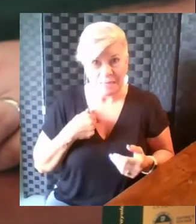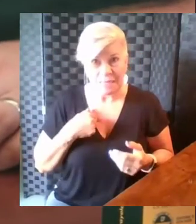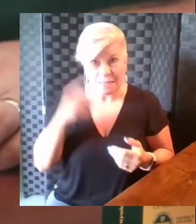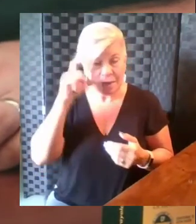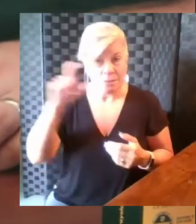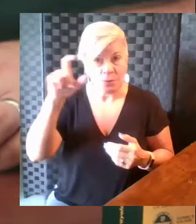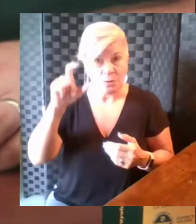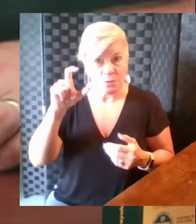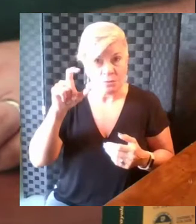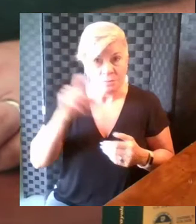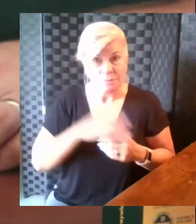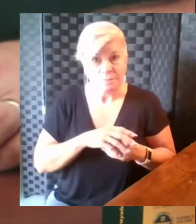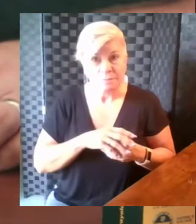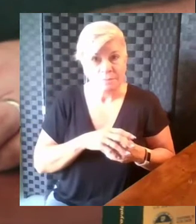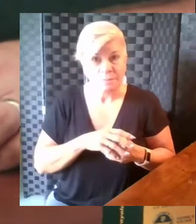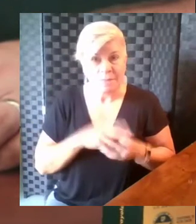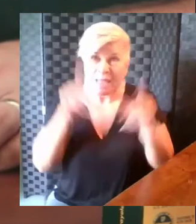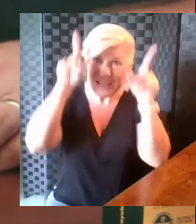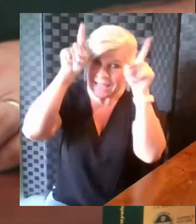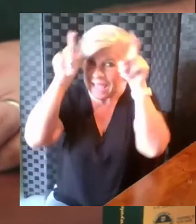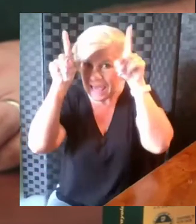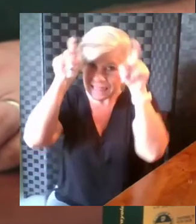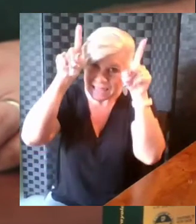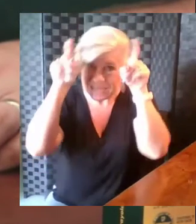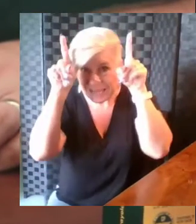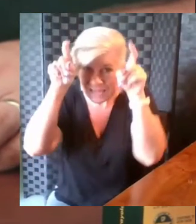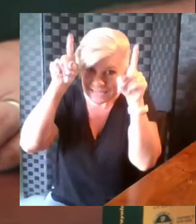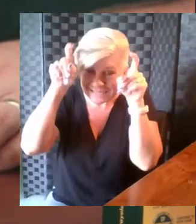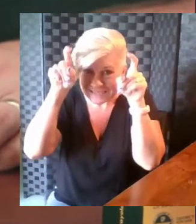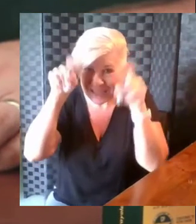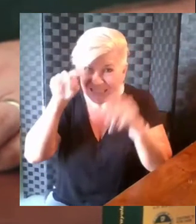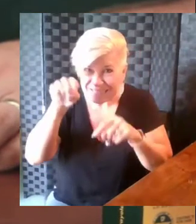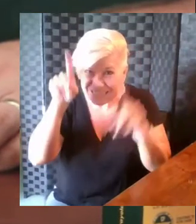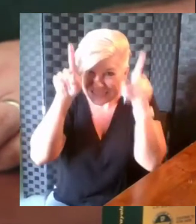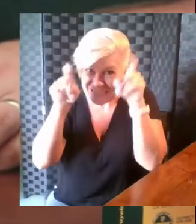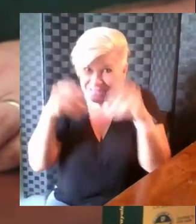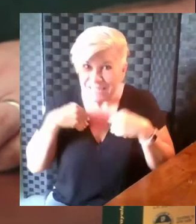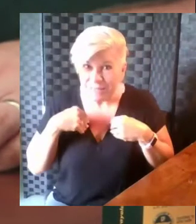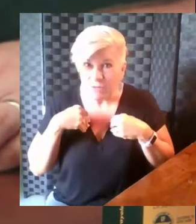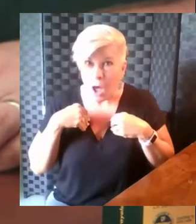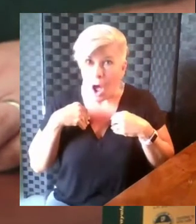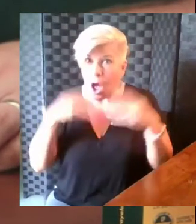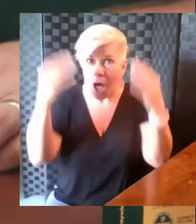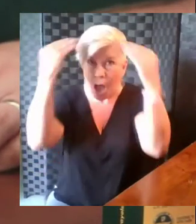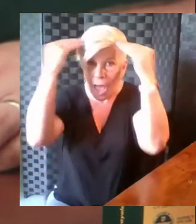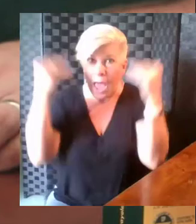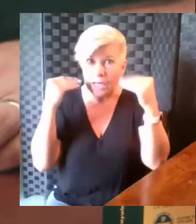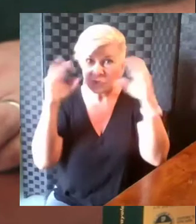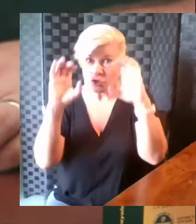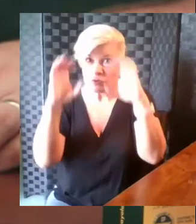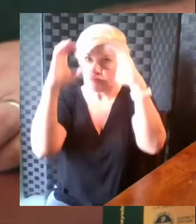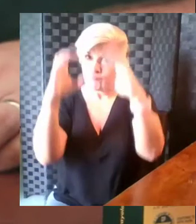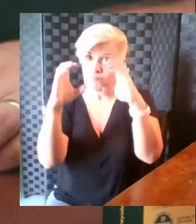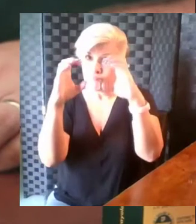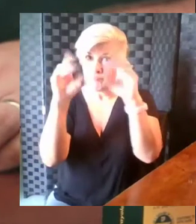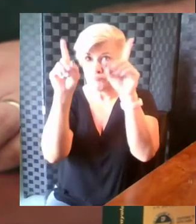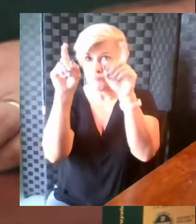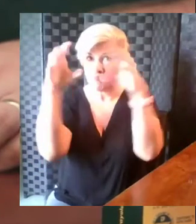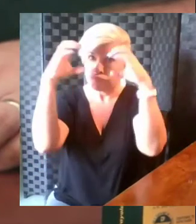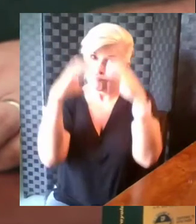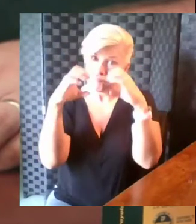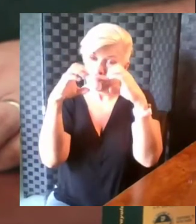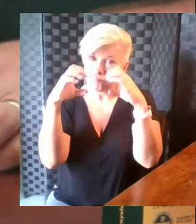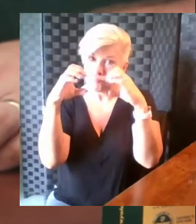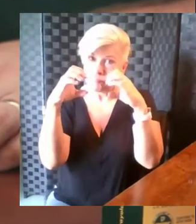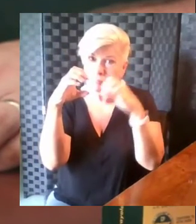moon. They're going to meet an alien. And guess what? This alien is going to have 2 heads. With pointy